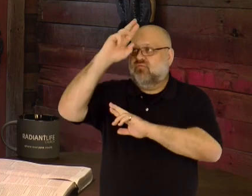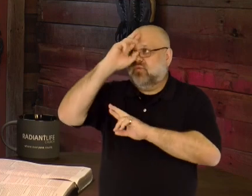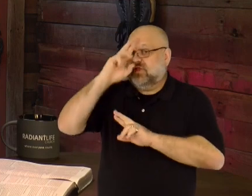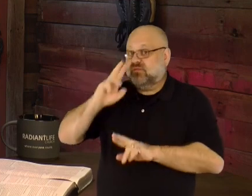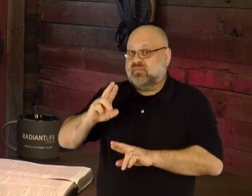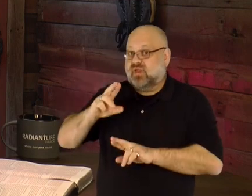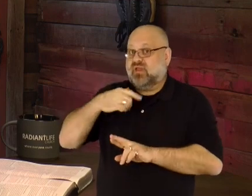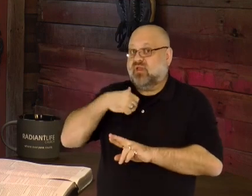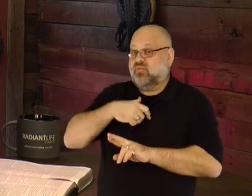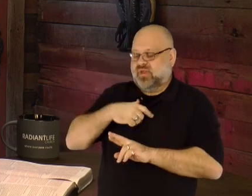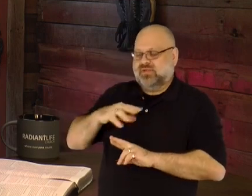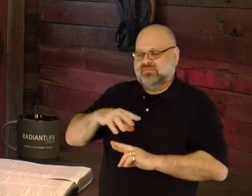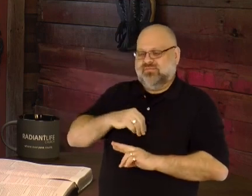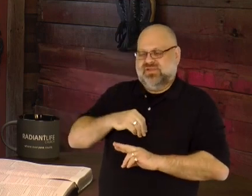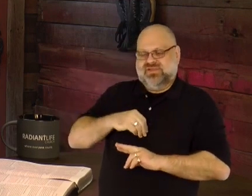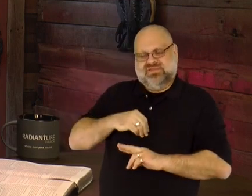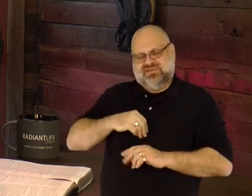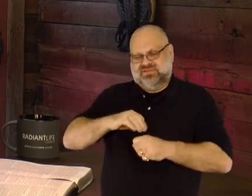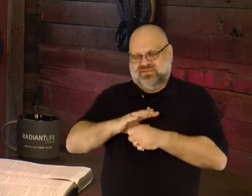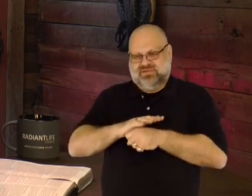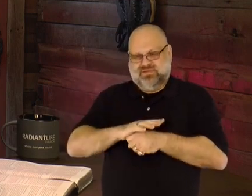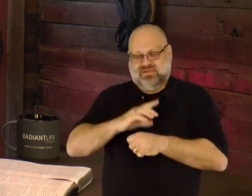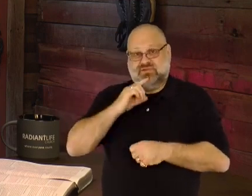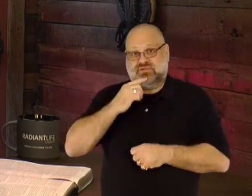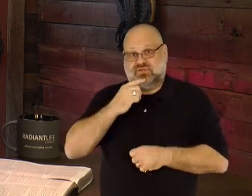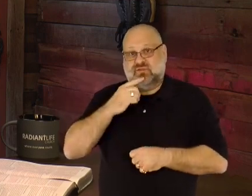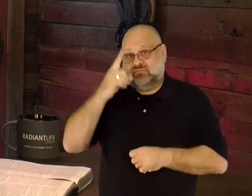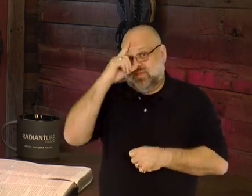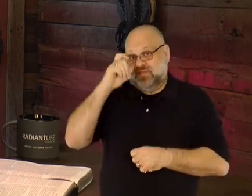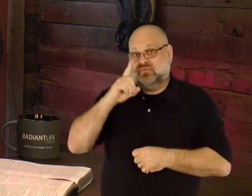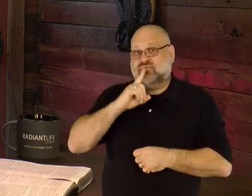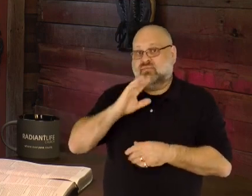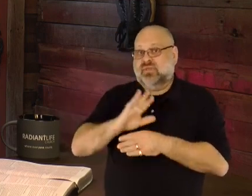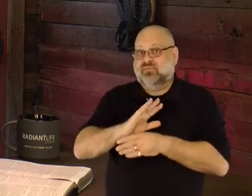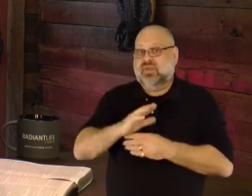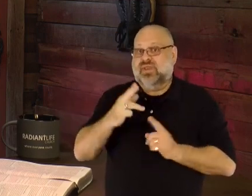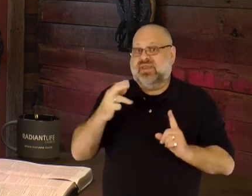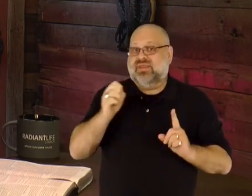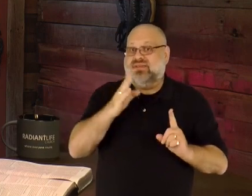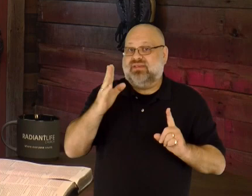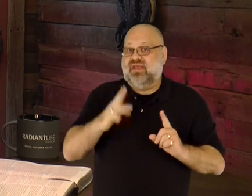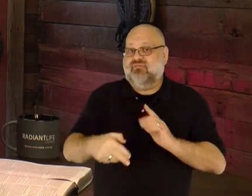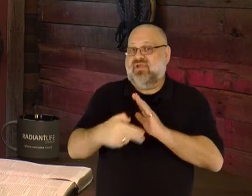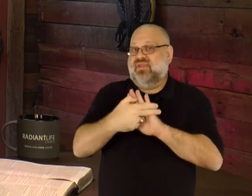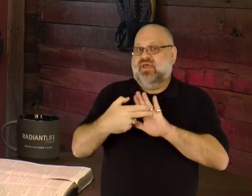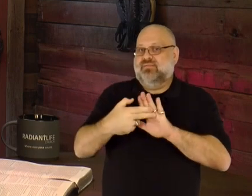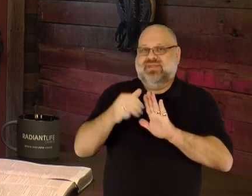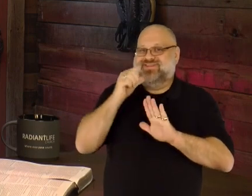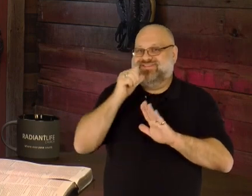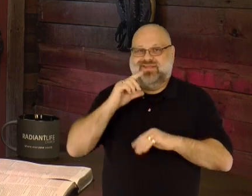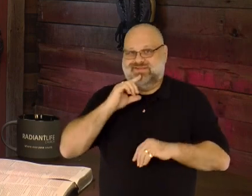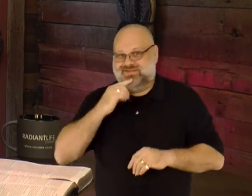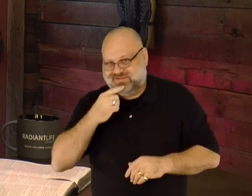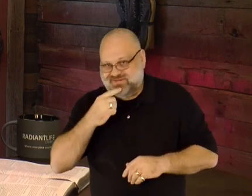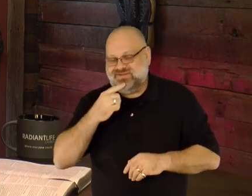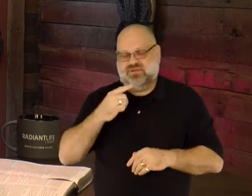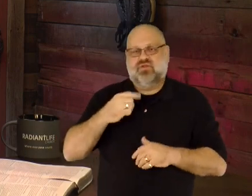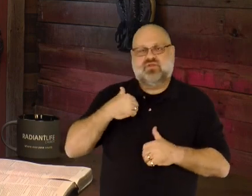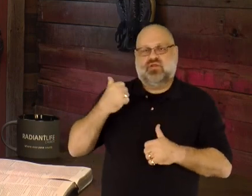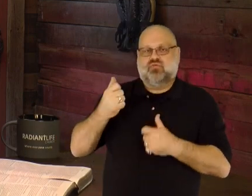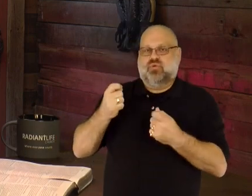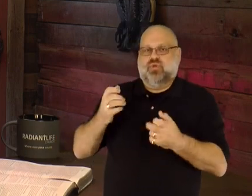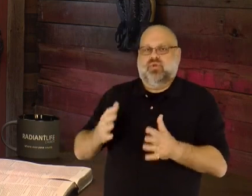that we'll take as being entirely sincere. After all, he's never been labeled the insincere young ruler.